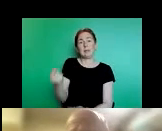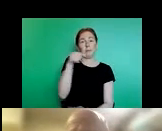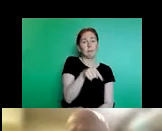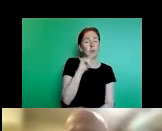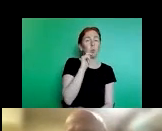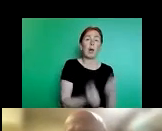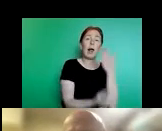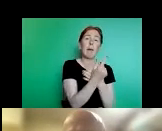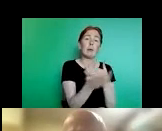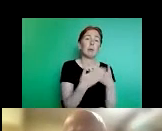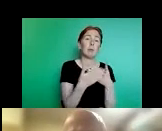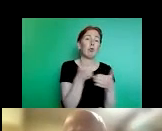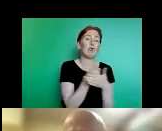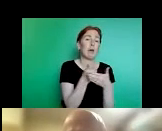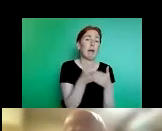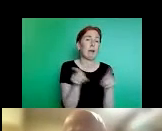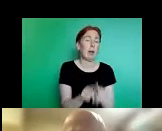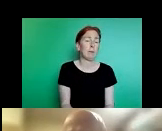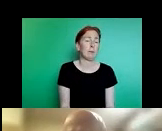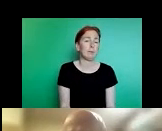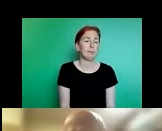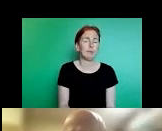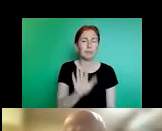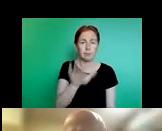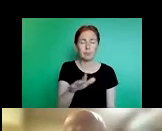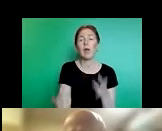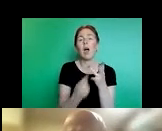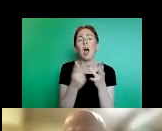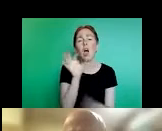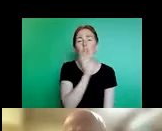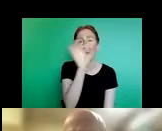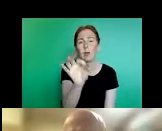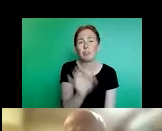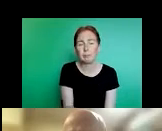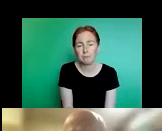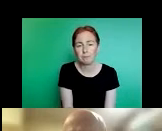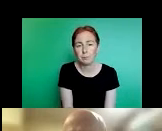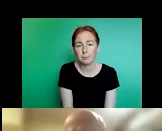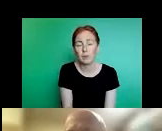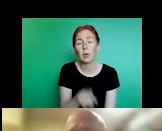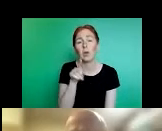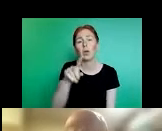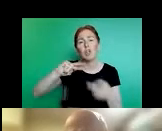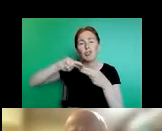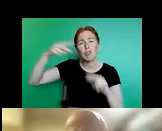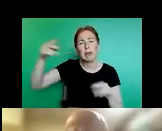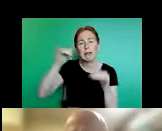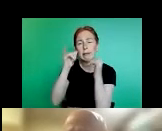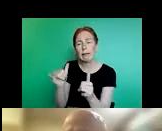around diagnosis, and perhaps this was an easier one. Is genetic testing completed as part of the cochlear implant referral process?